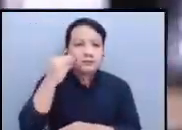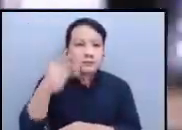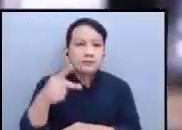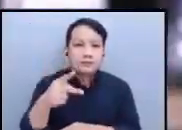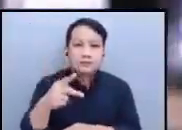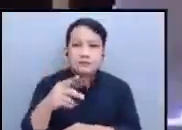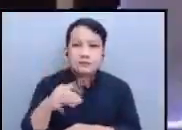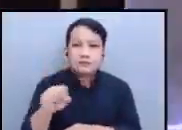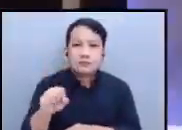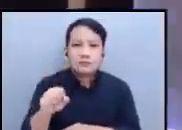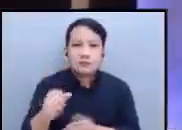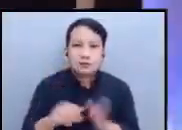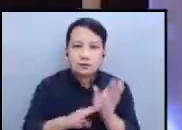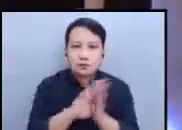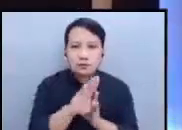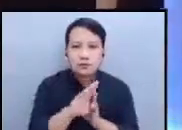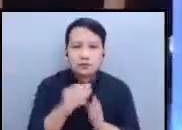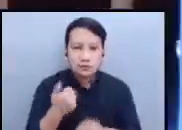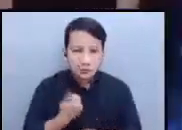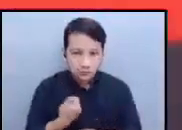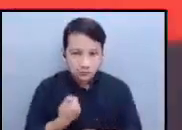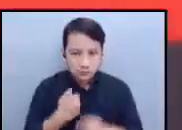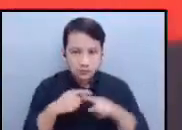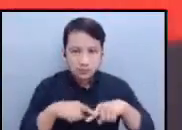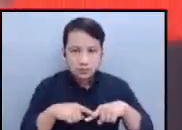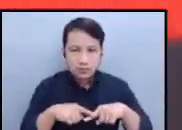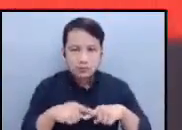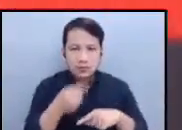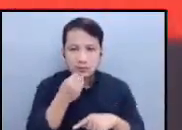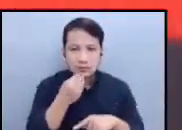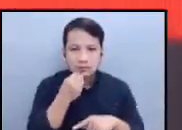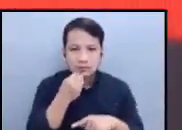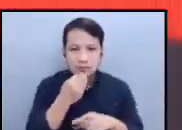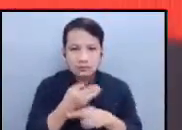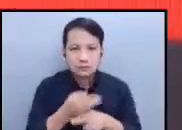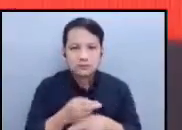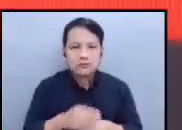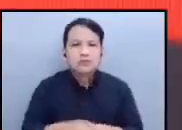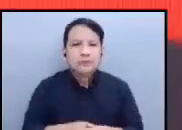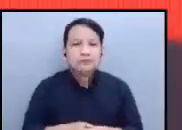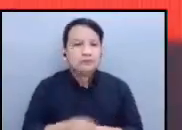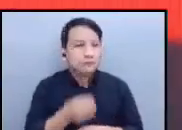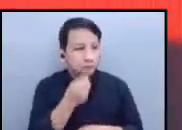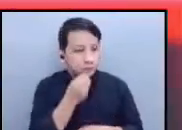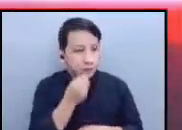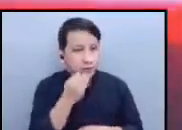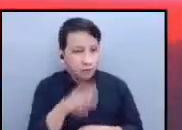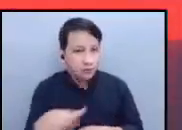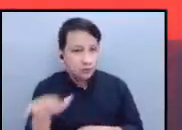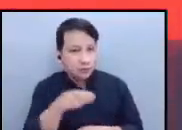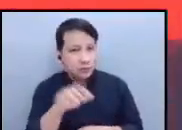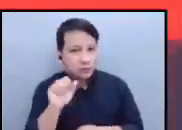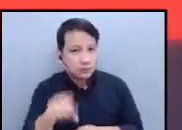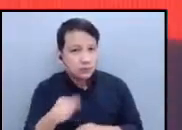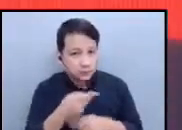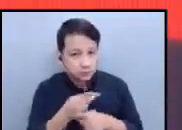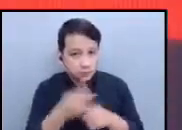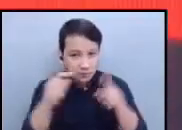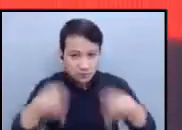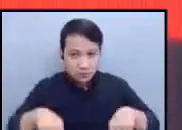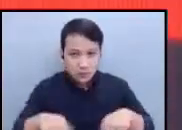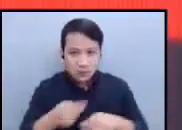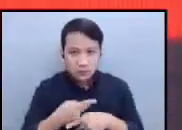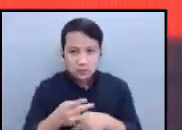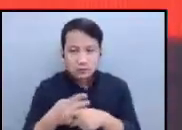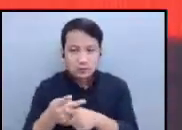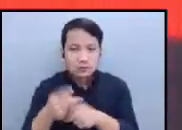ng bansa na maging self-reliant sa food production. Food is something that we could produce in this country.